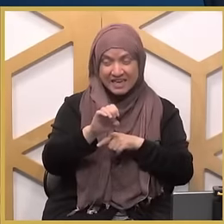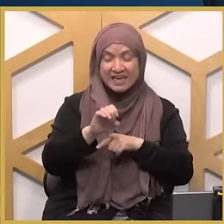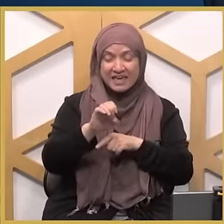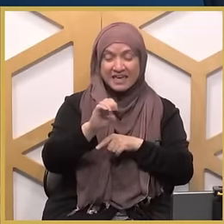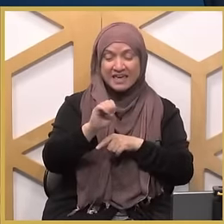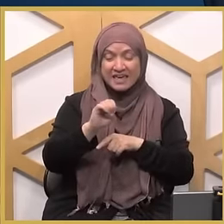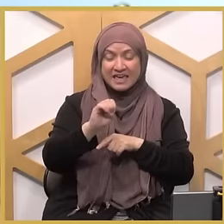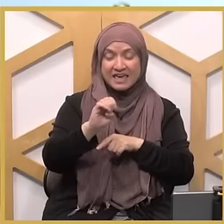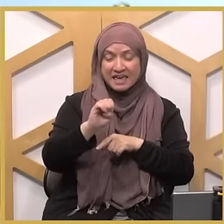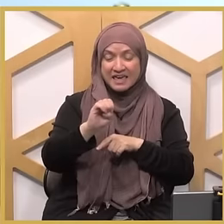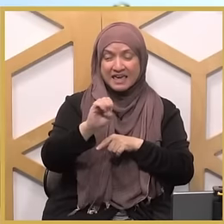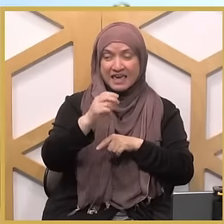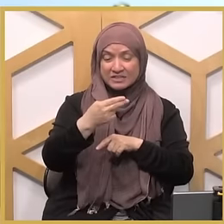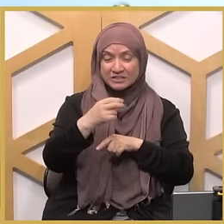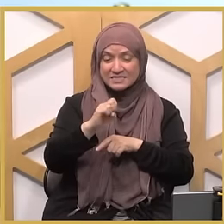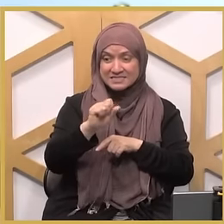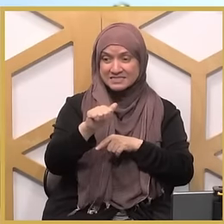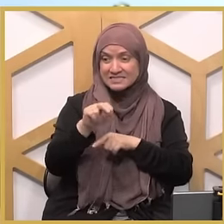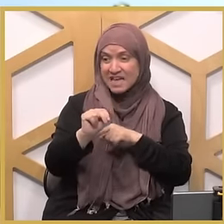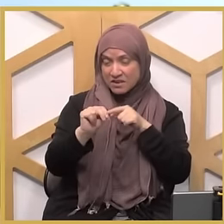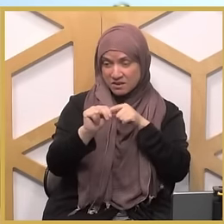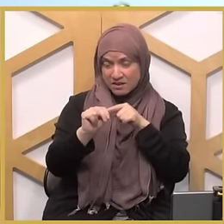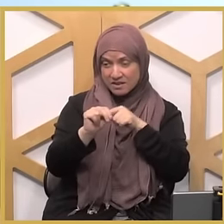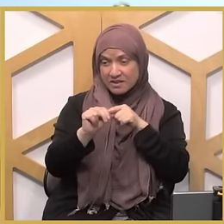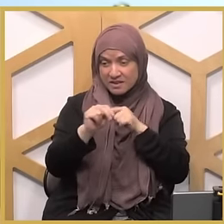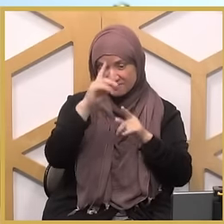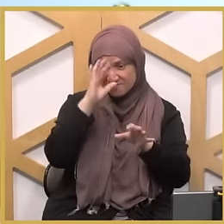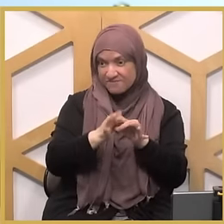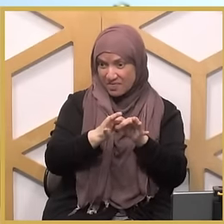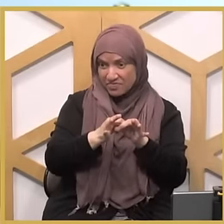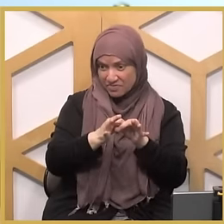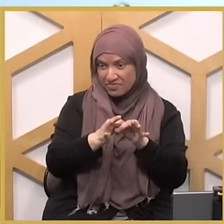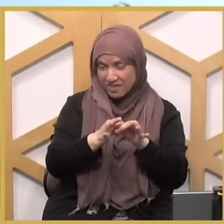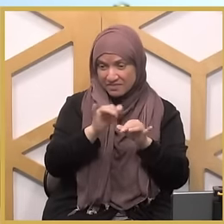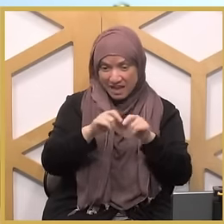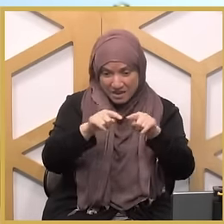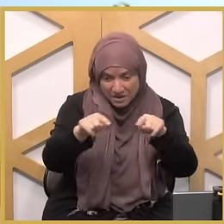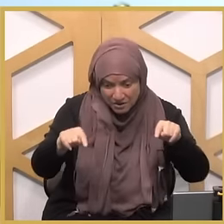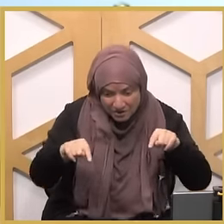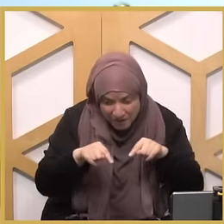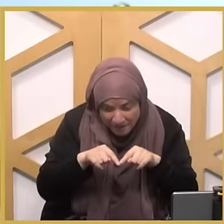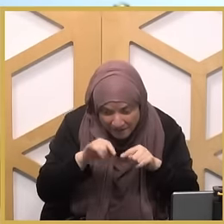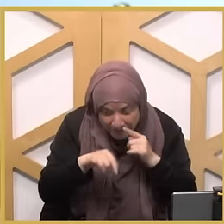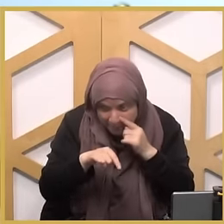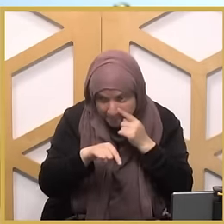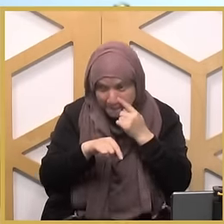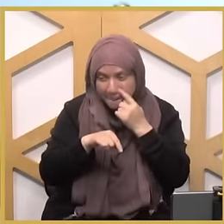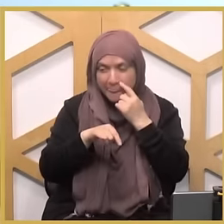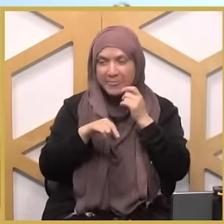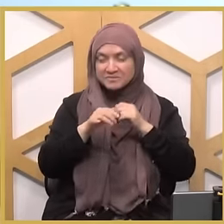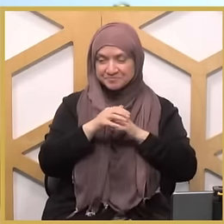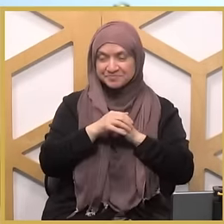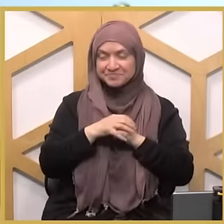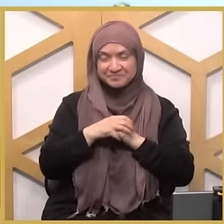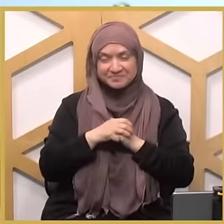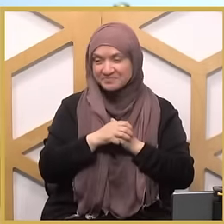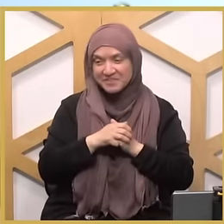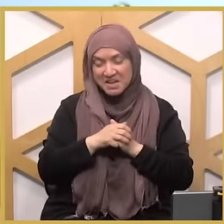So, honestly speaking, you know, I really, subhanAllah, and I'm not just saying